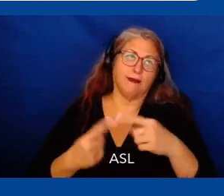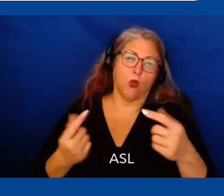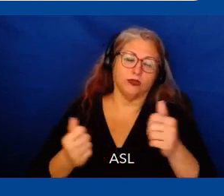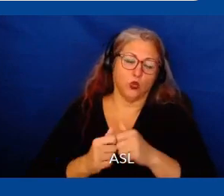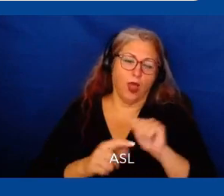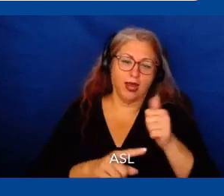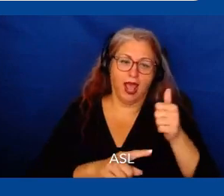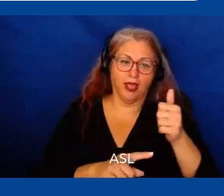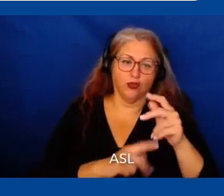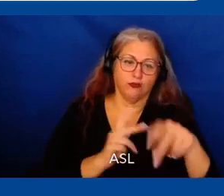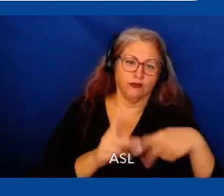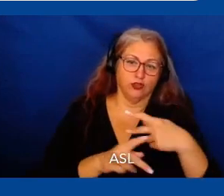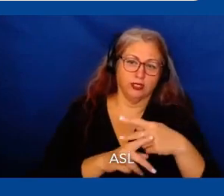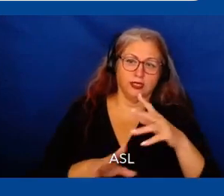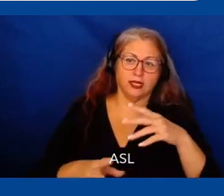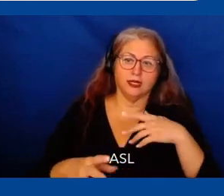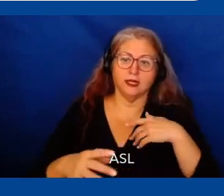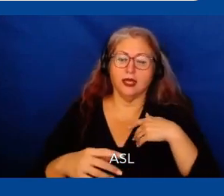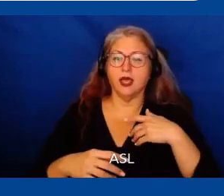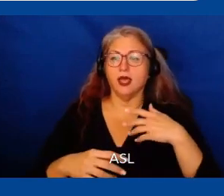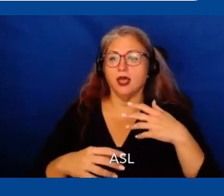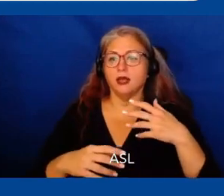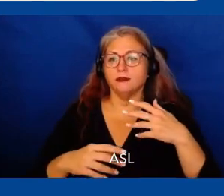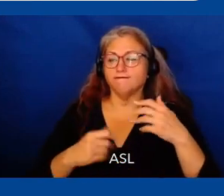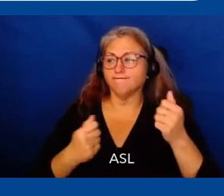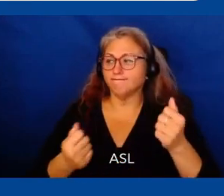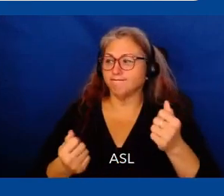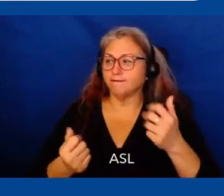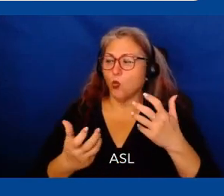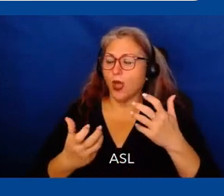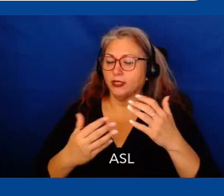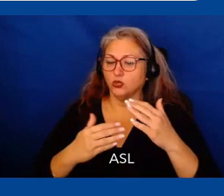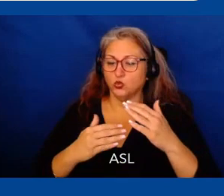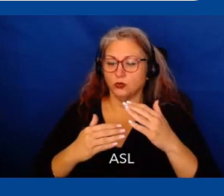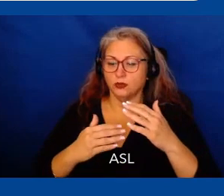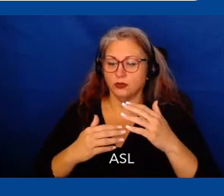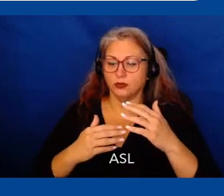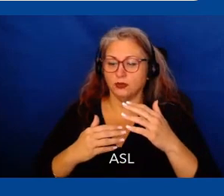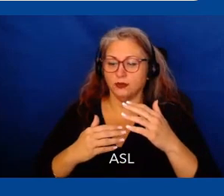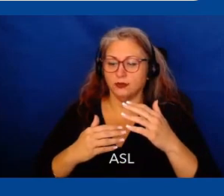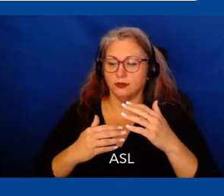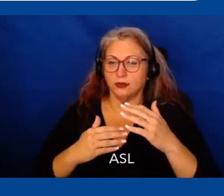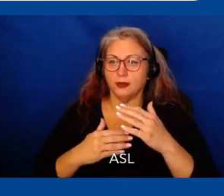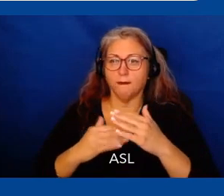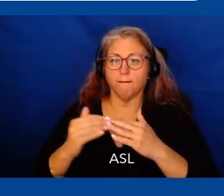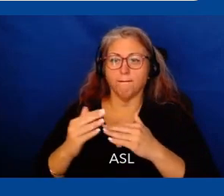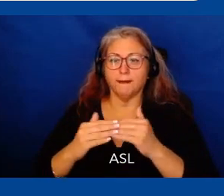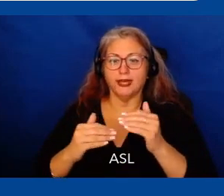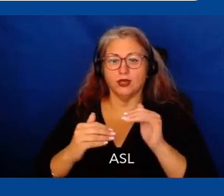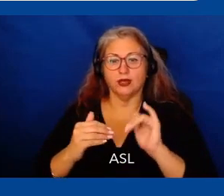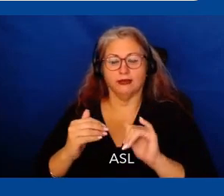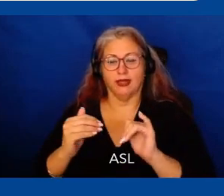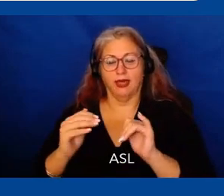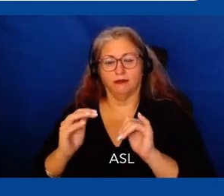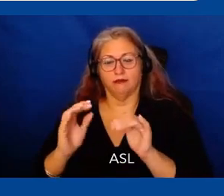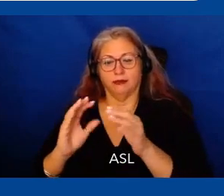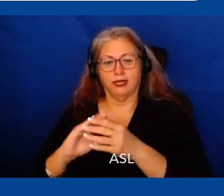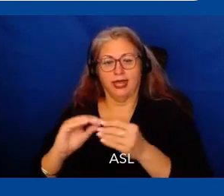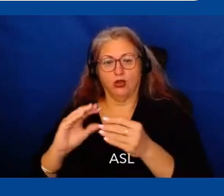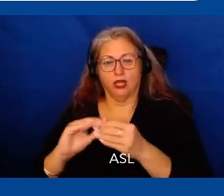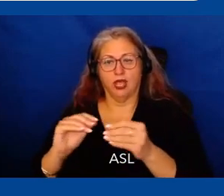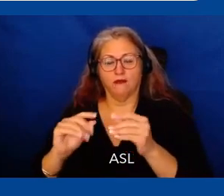but like I wanted to like build a parallel narrative